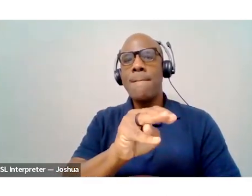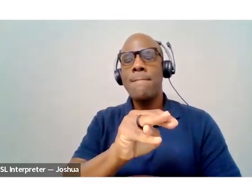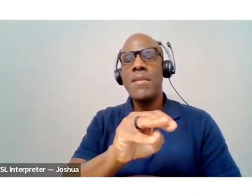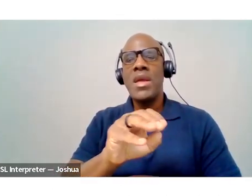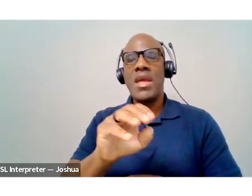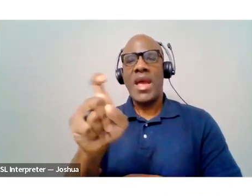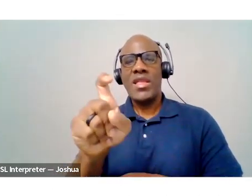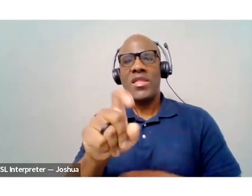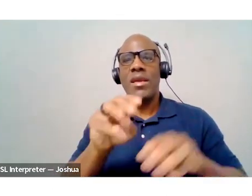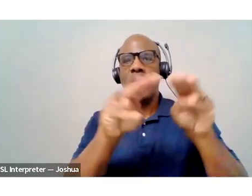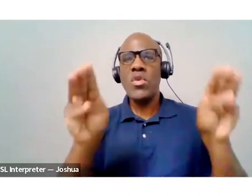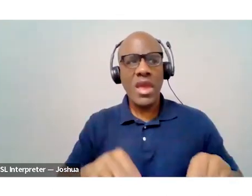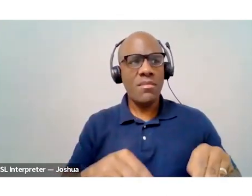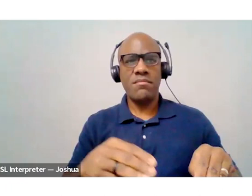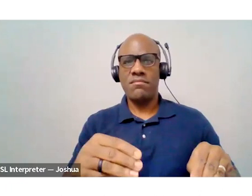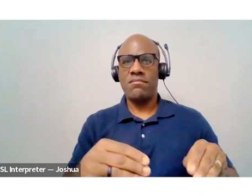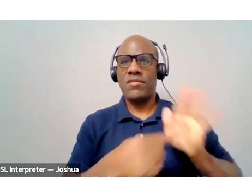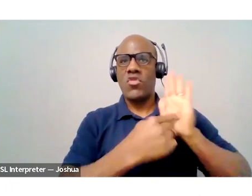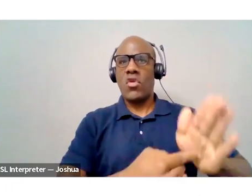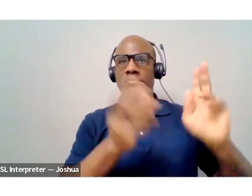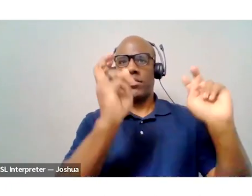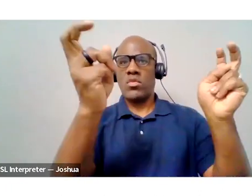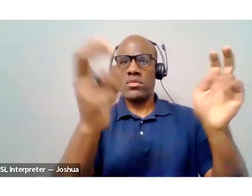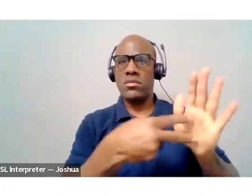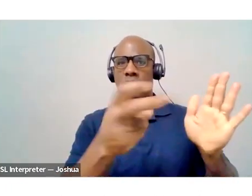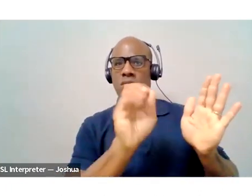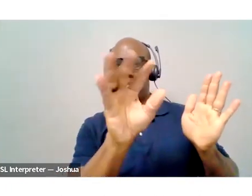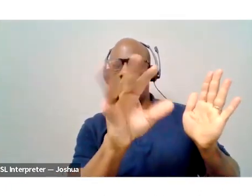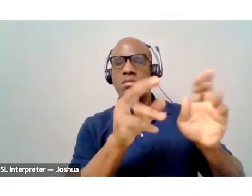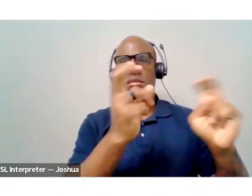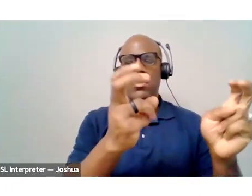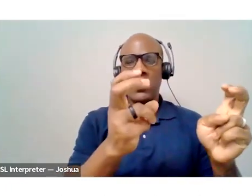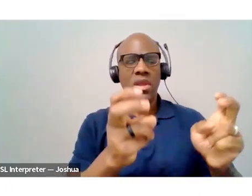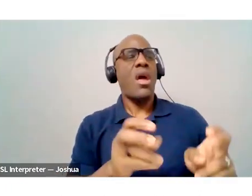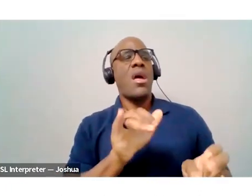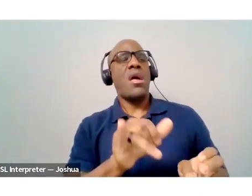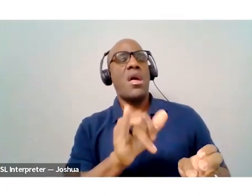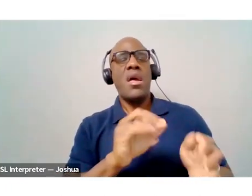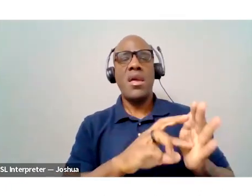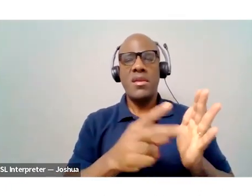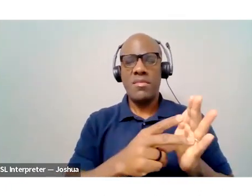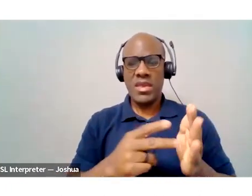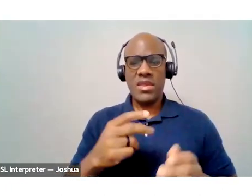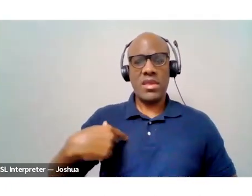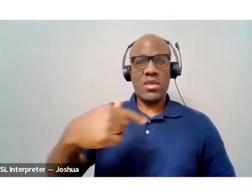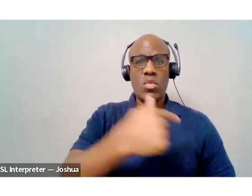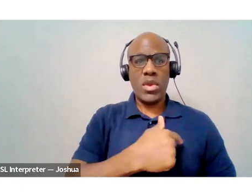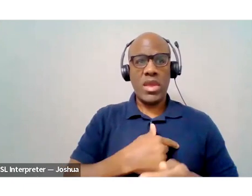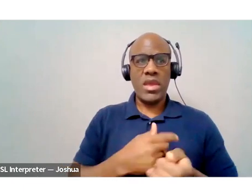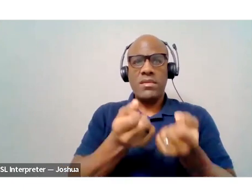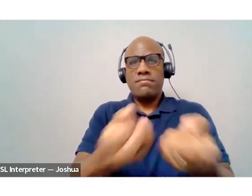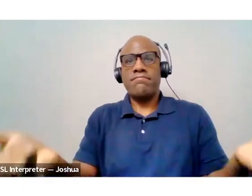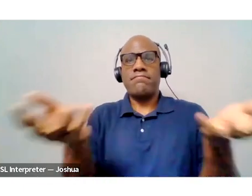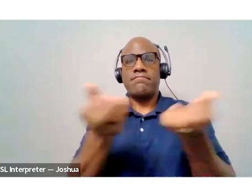And I was just curious what it meant and looked like for us to put material into the world that is